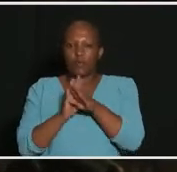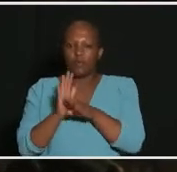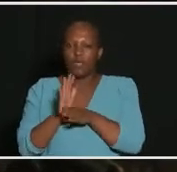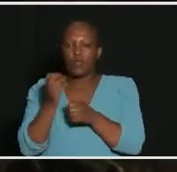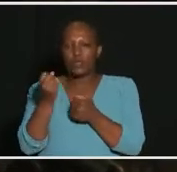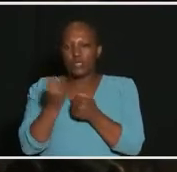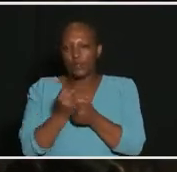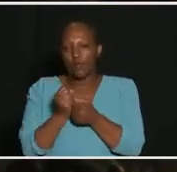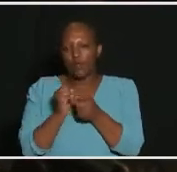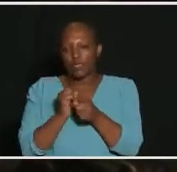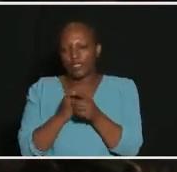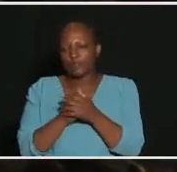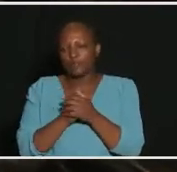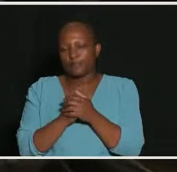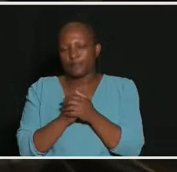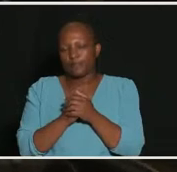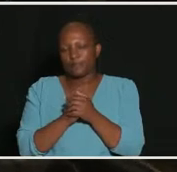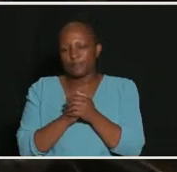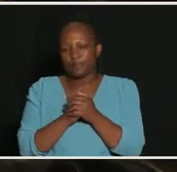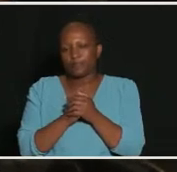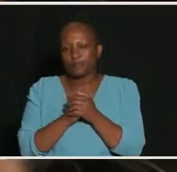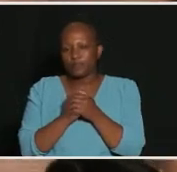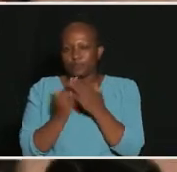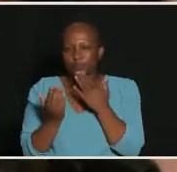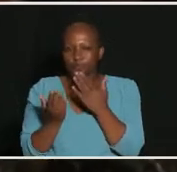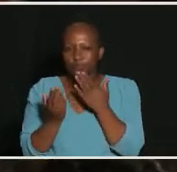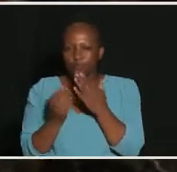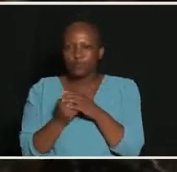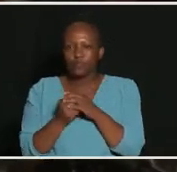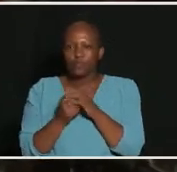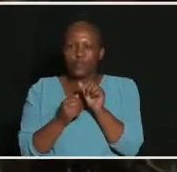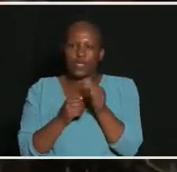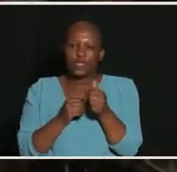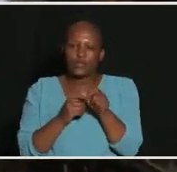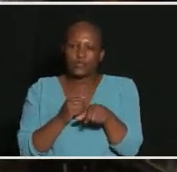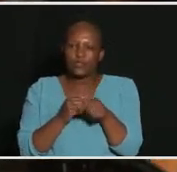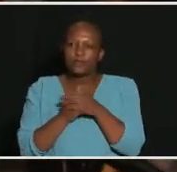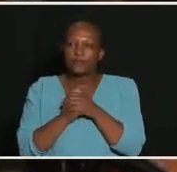Democratic amendments to the Bill thank you thank you next